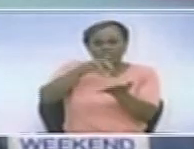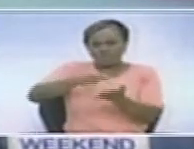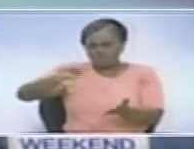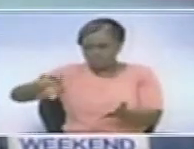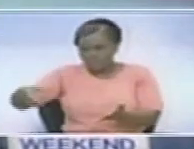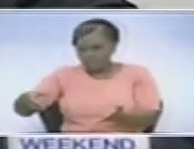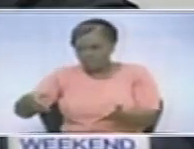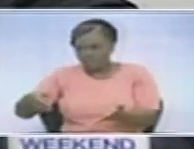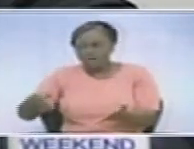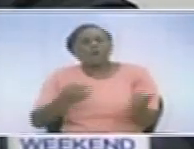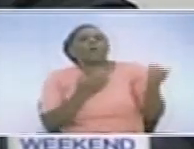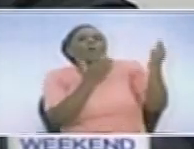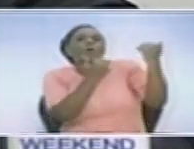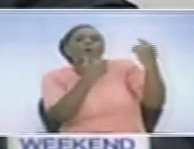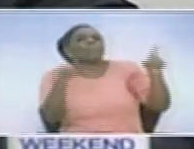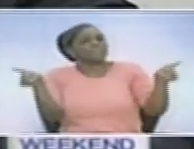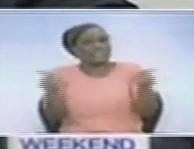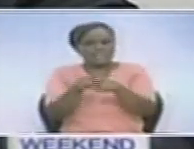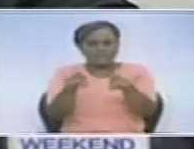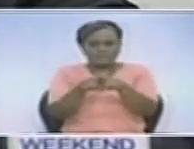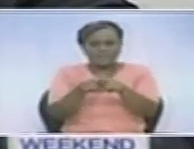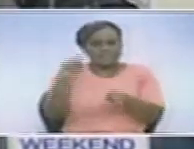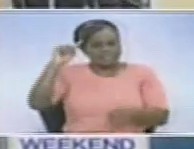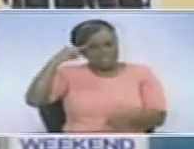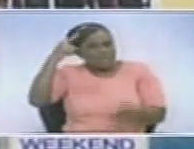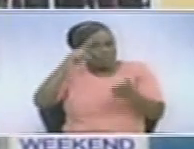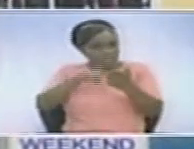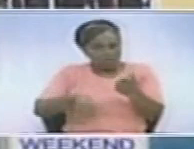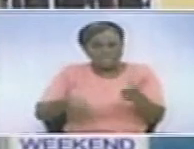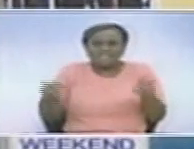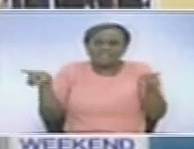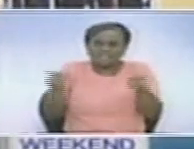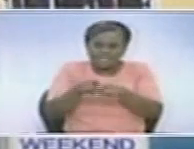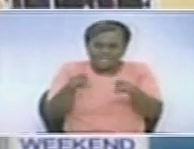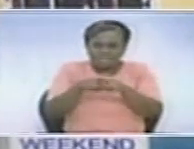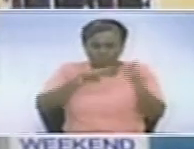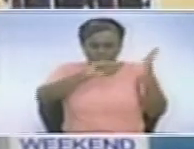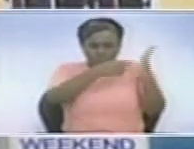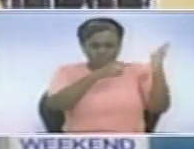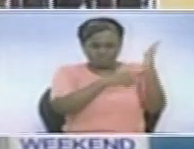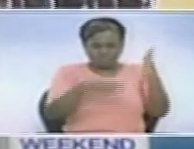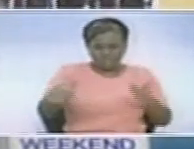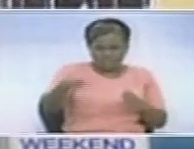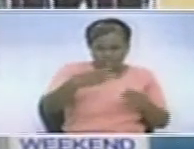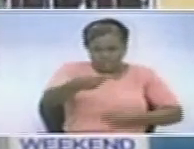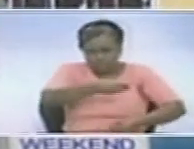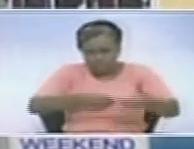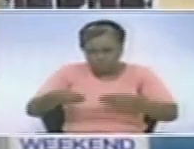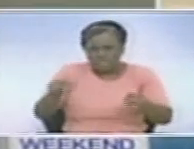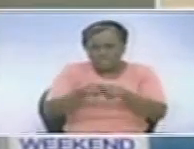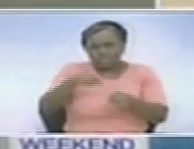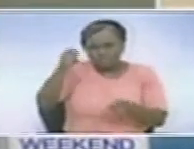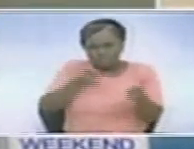Well, we are hoping so. Mm-hmm. We think that as the issue of environmental debate and environmental governance becomes